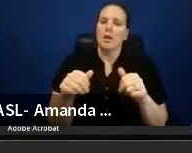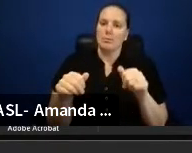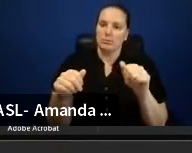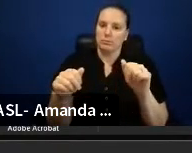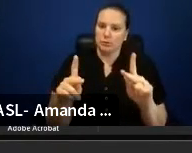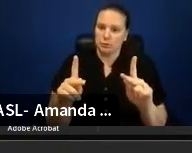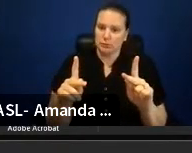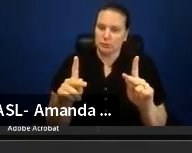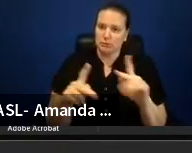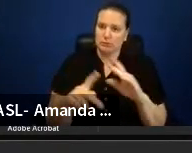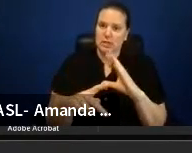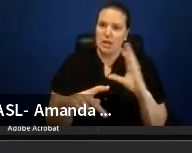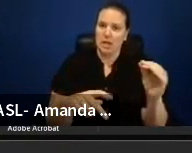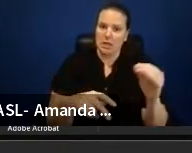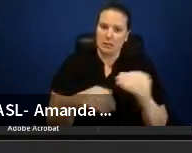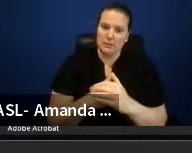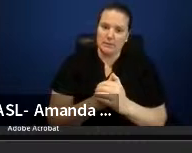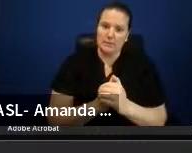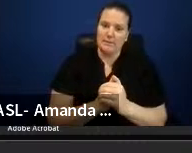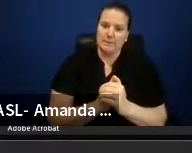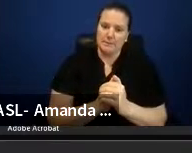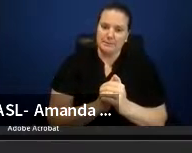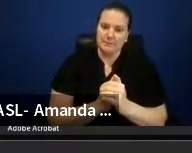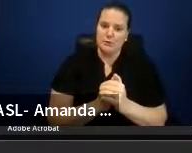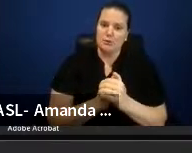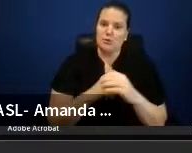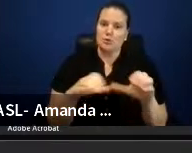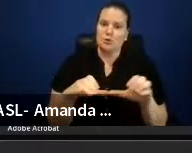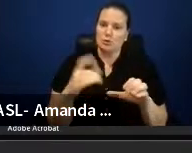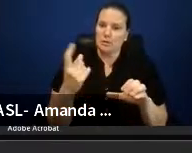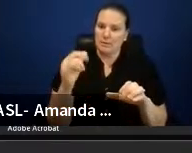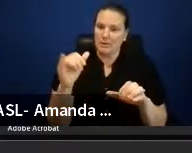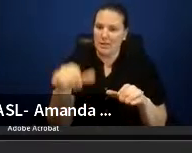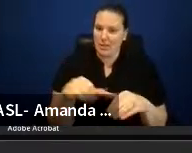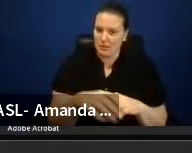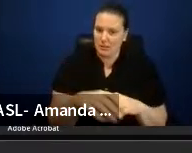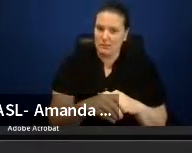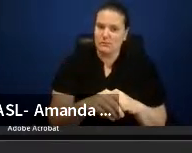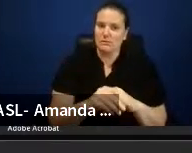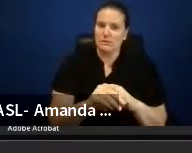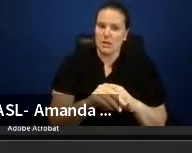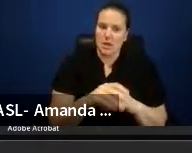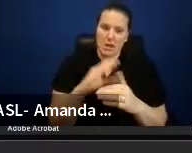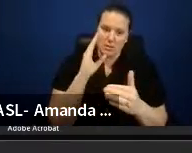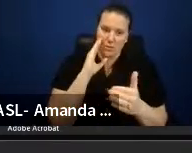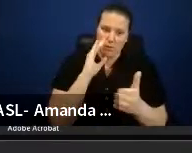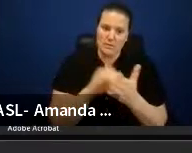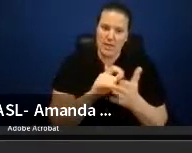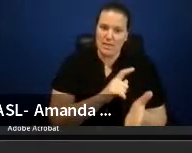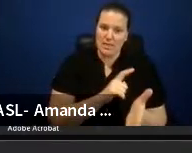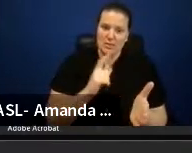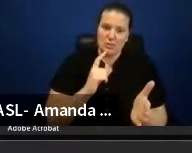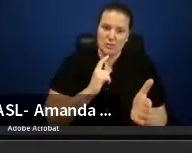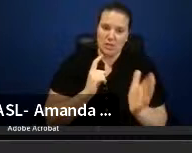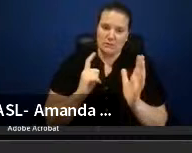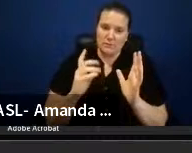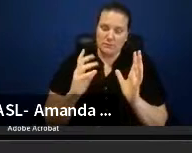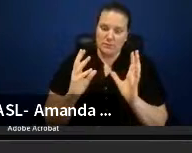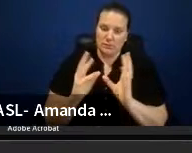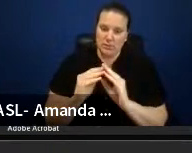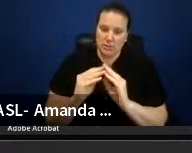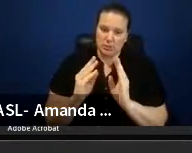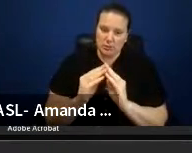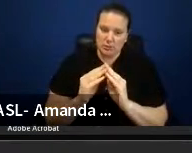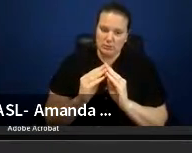and yeah, to do something like that and I do know that this legislative session there, just